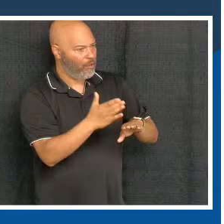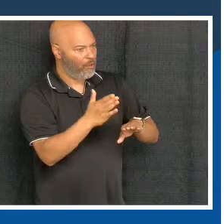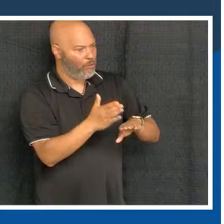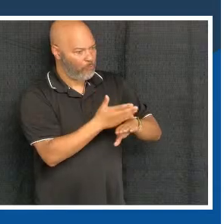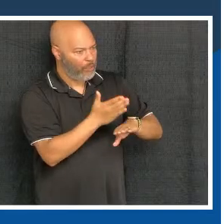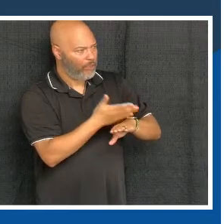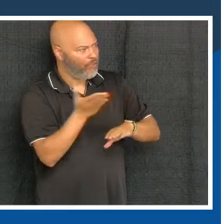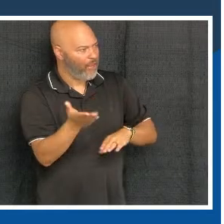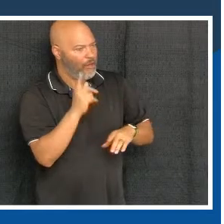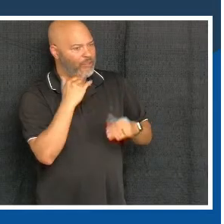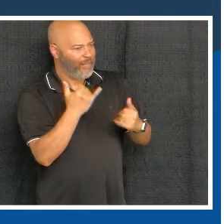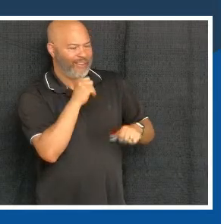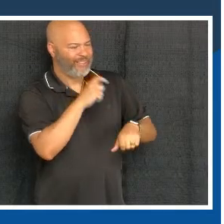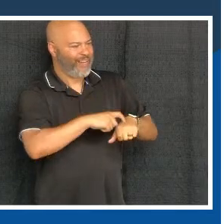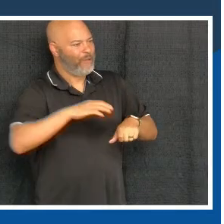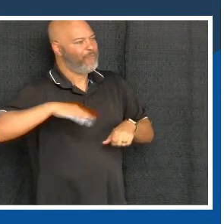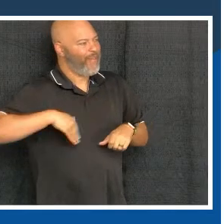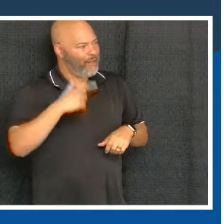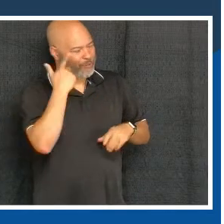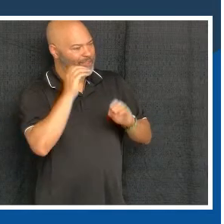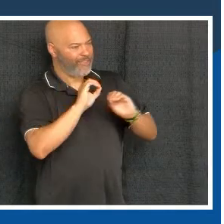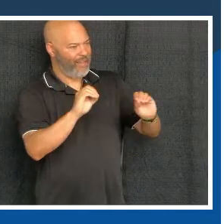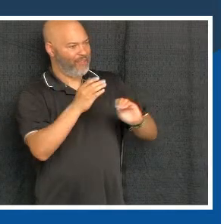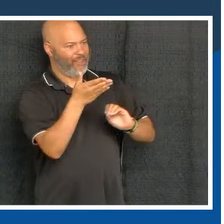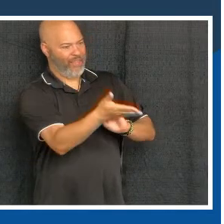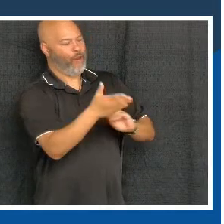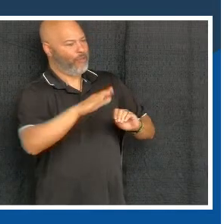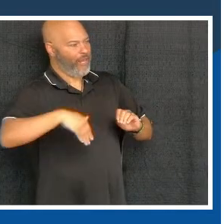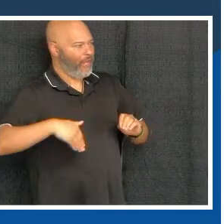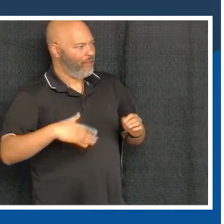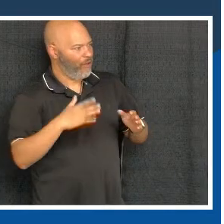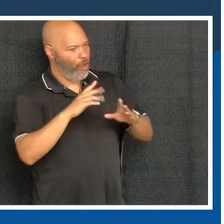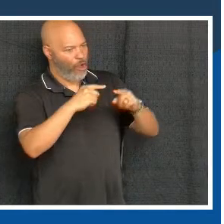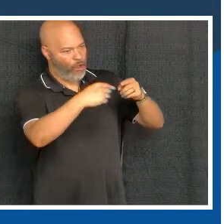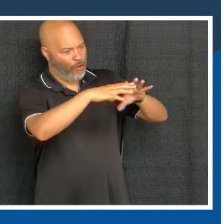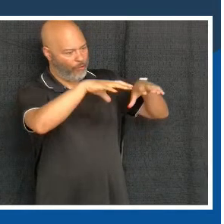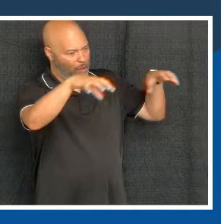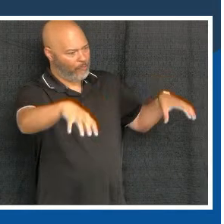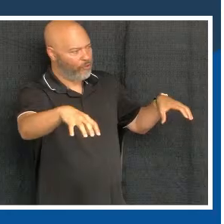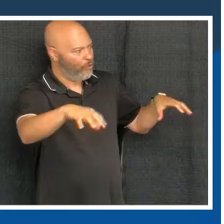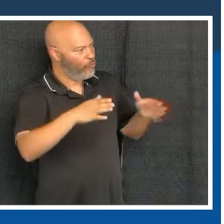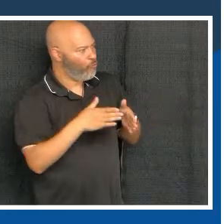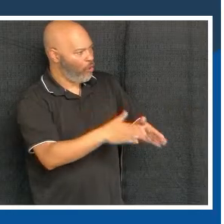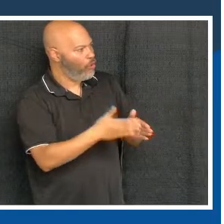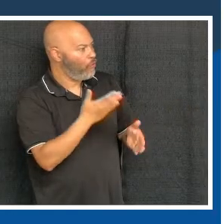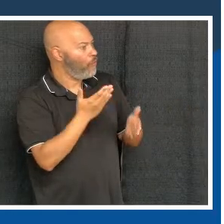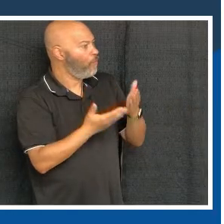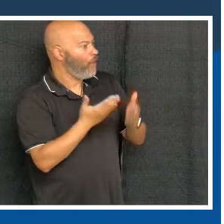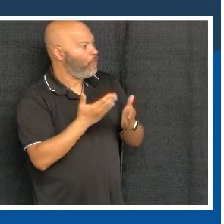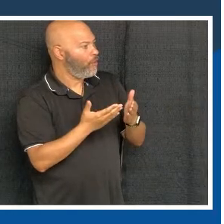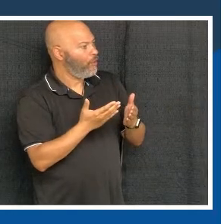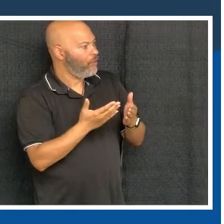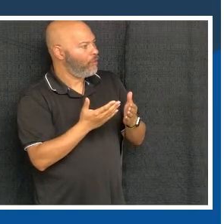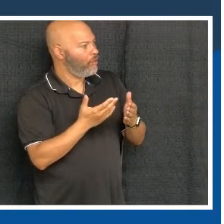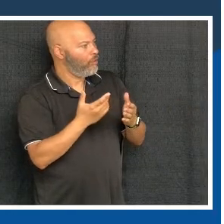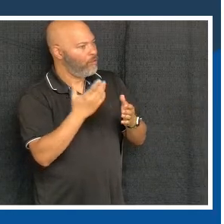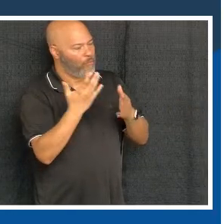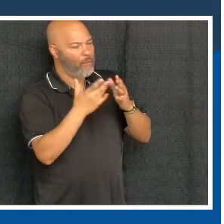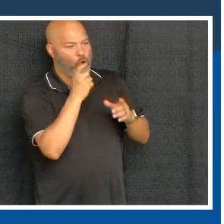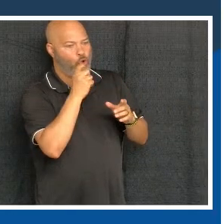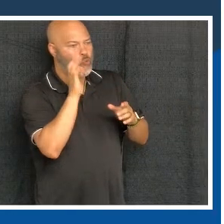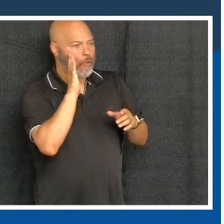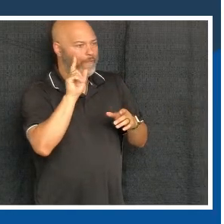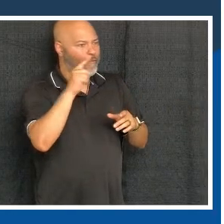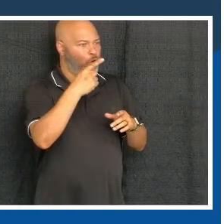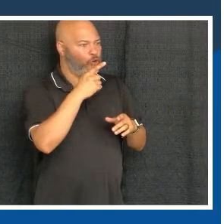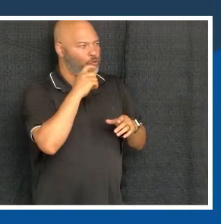but it's just not the time yet for it, because Yeah. there's nothing actually out there yet on either side of the road. They may be doing a little bit of a standoff with each other of who goes first,